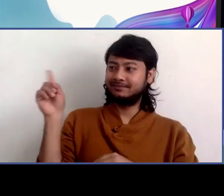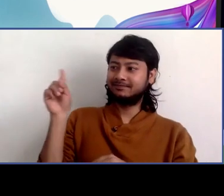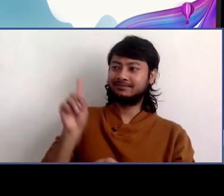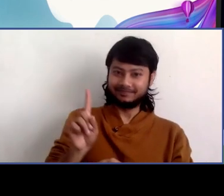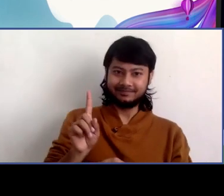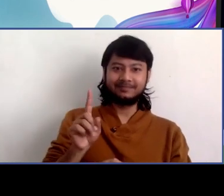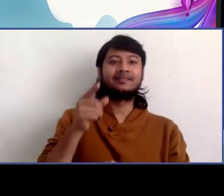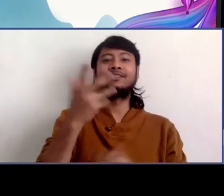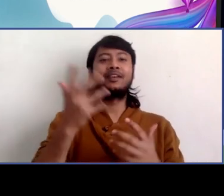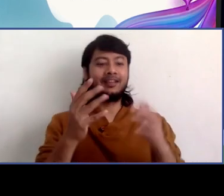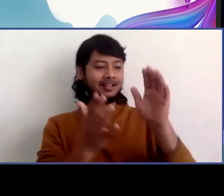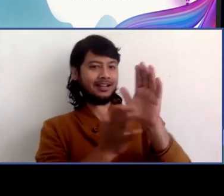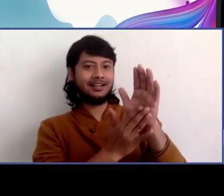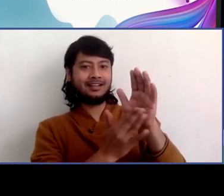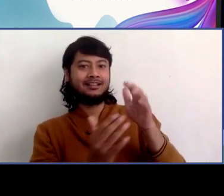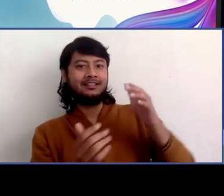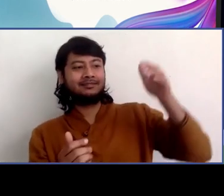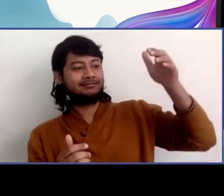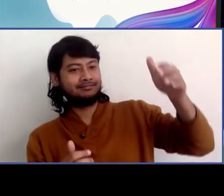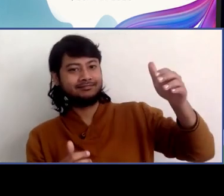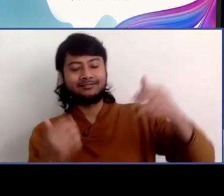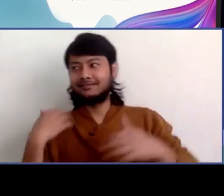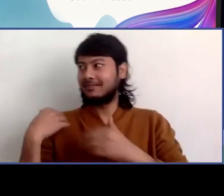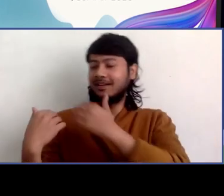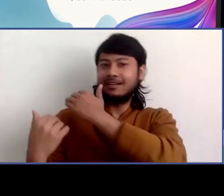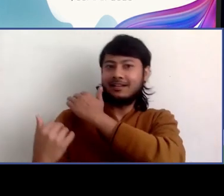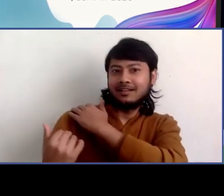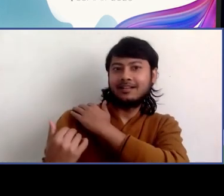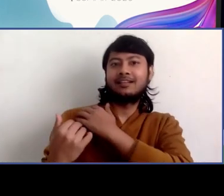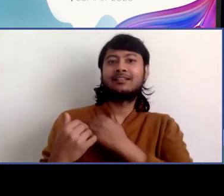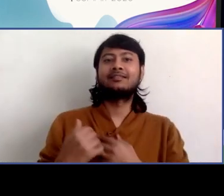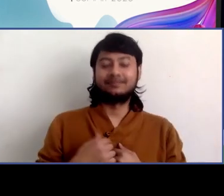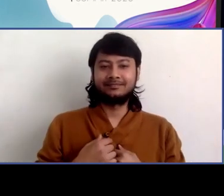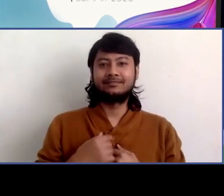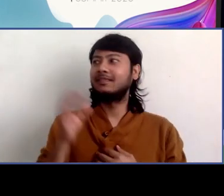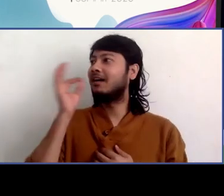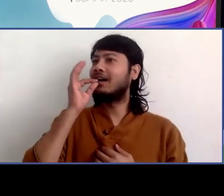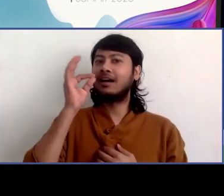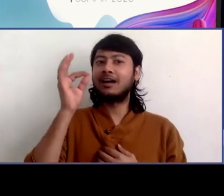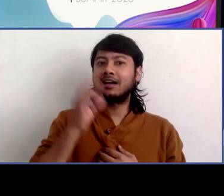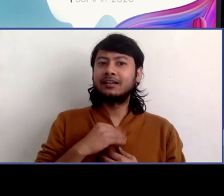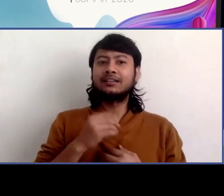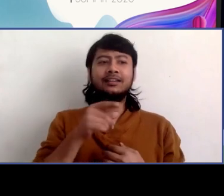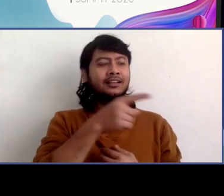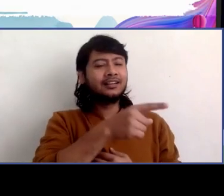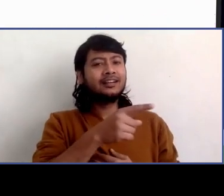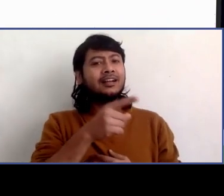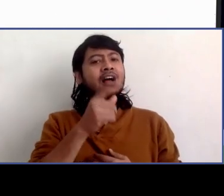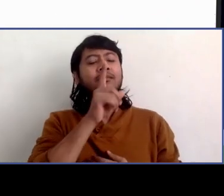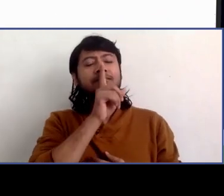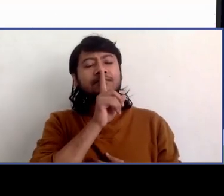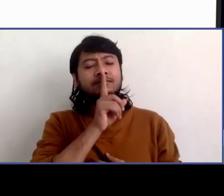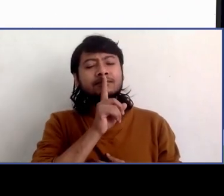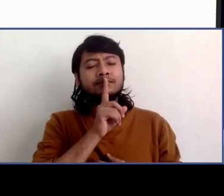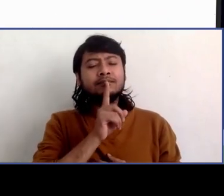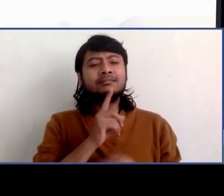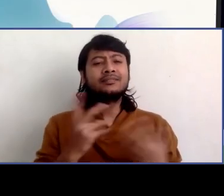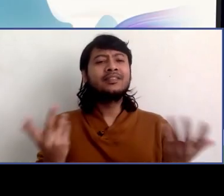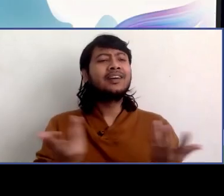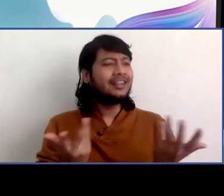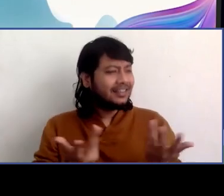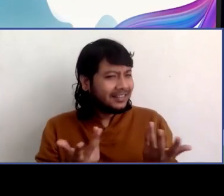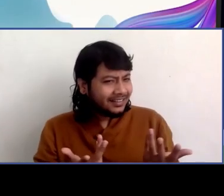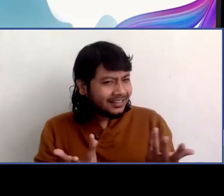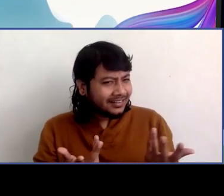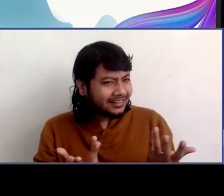shoulder and she asked me, "Vikram, why are you so quiet, Vikram?" And it's not the